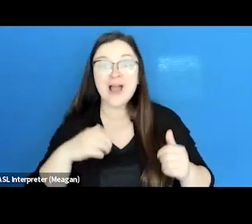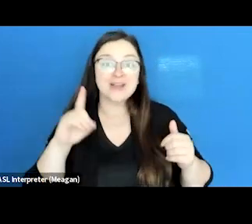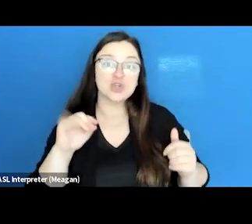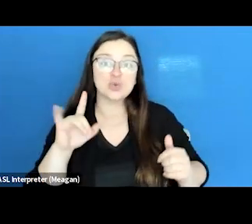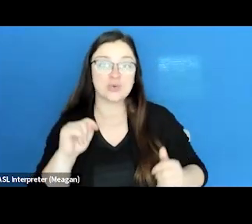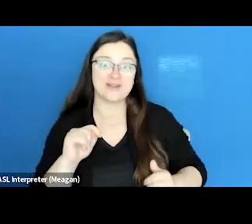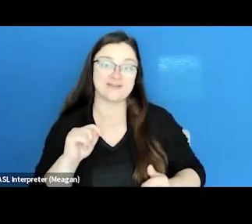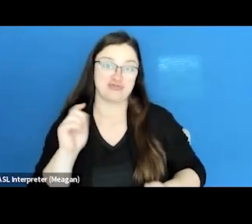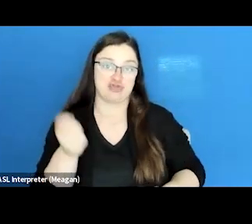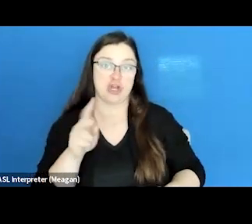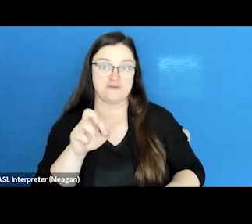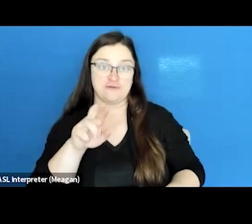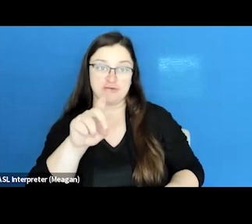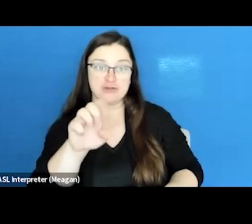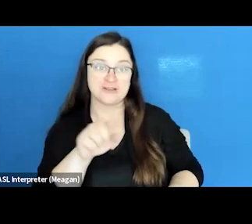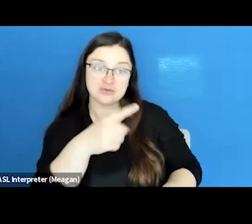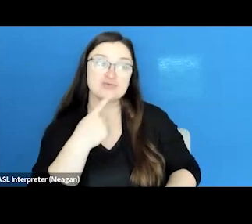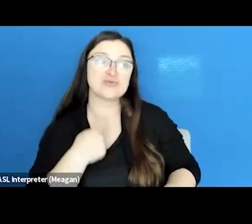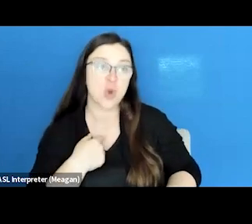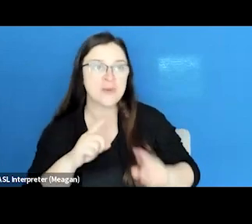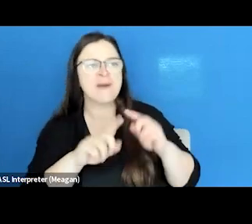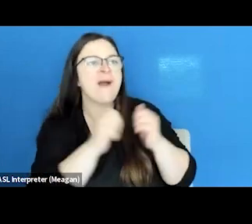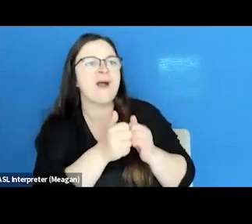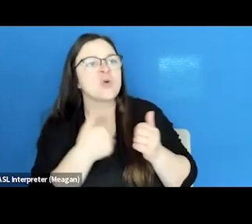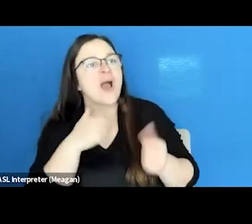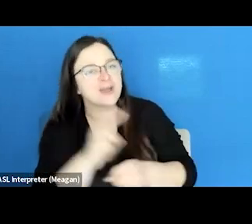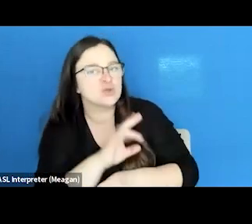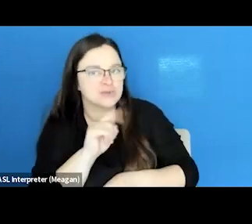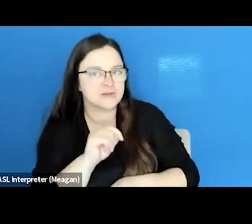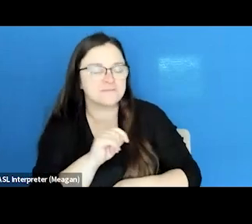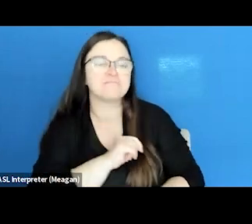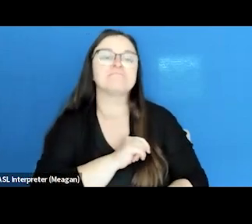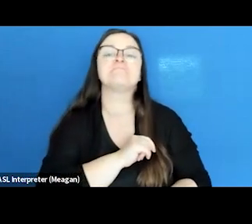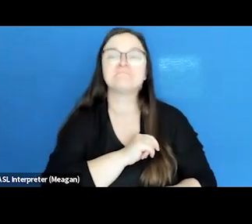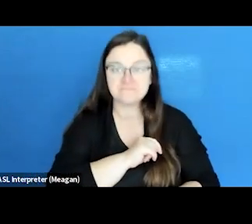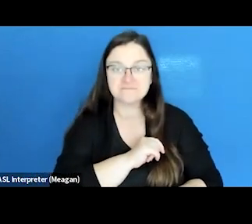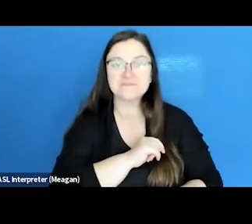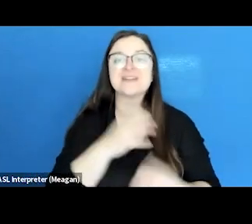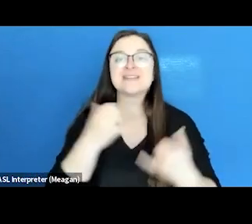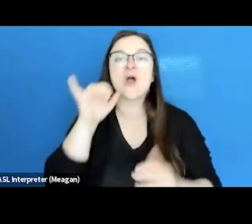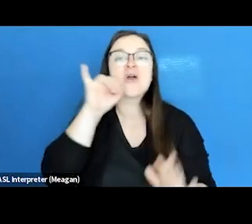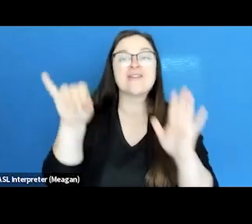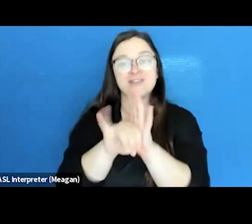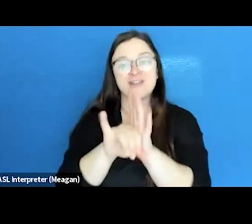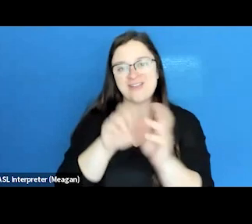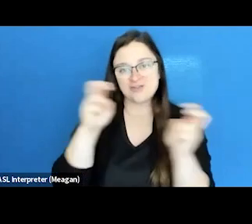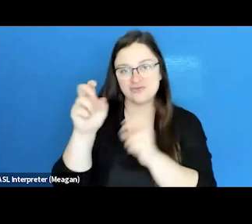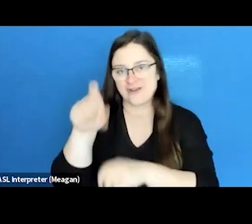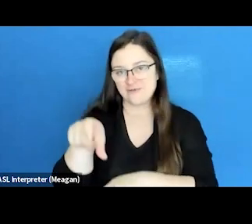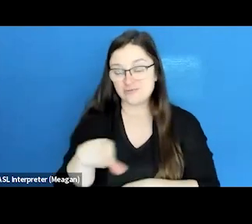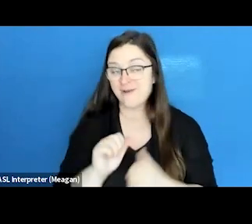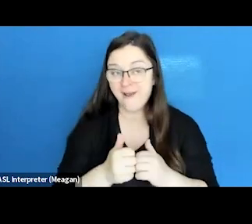but how do I actually put it into practice? Well, we have to identify the issues. And how do I identify the